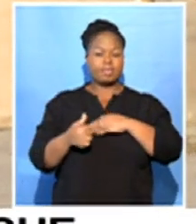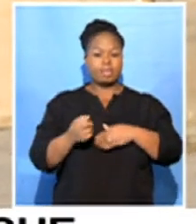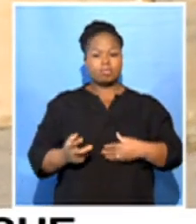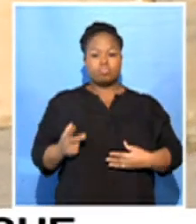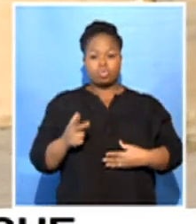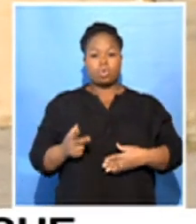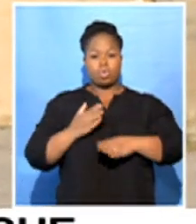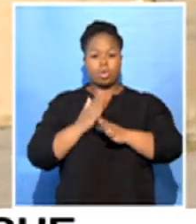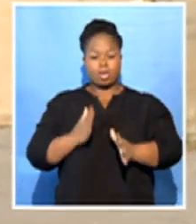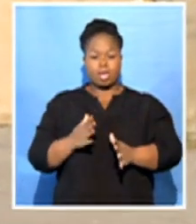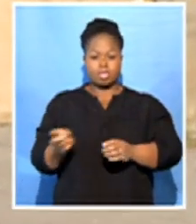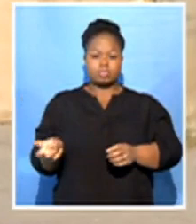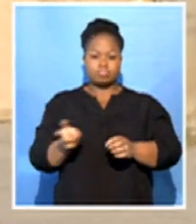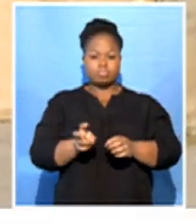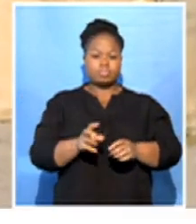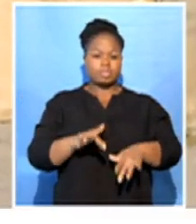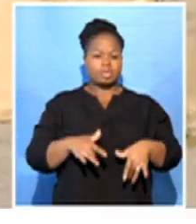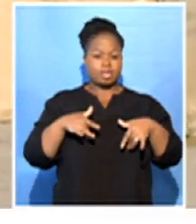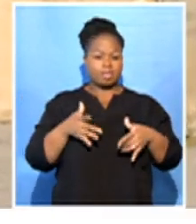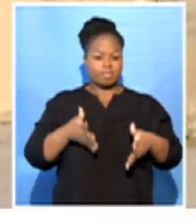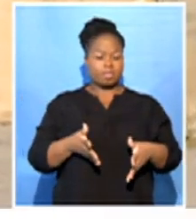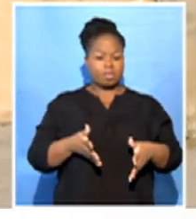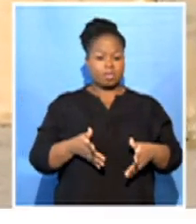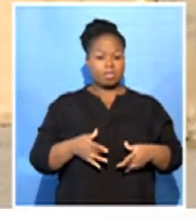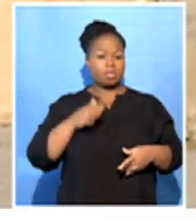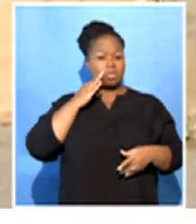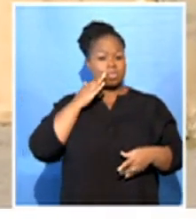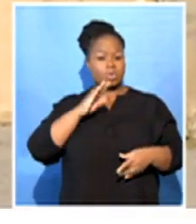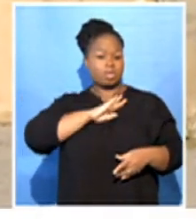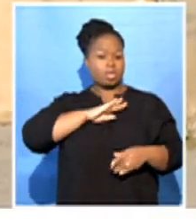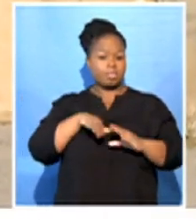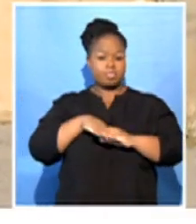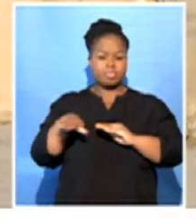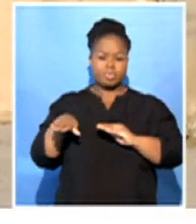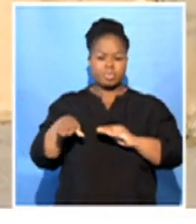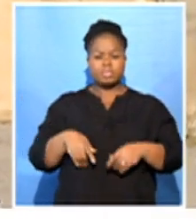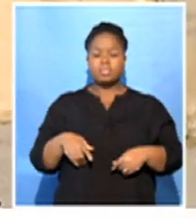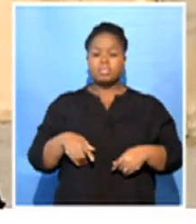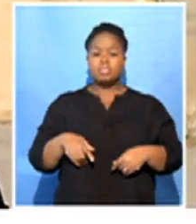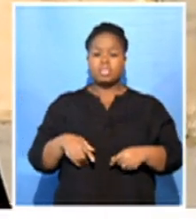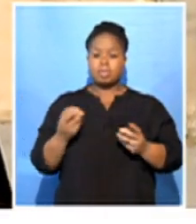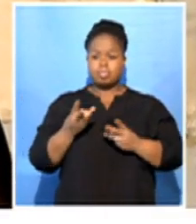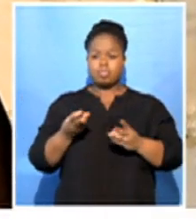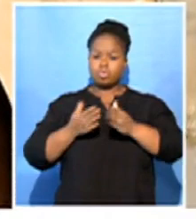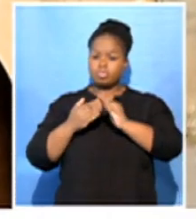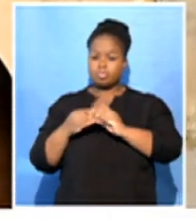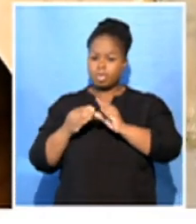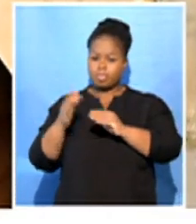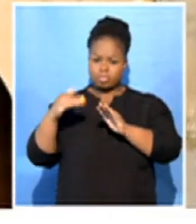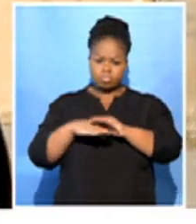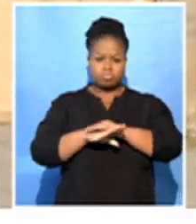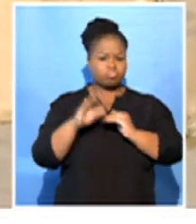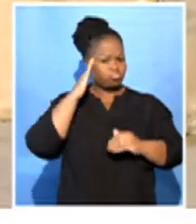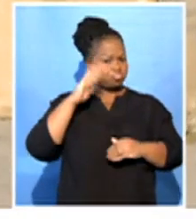railway workers were then living here. When they moved out, residents, people moved into these houses